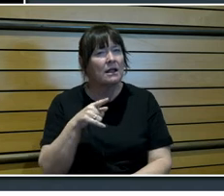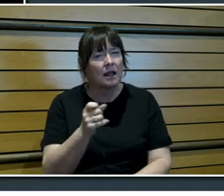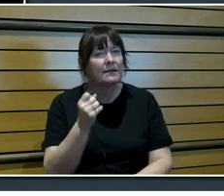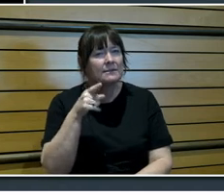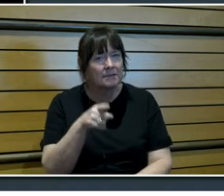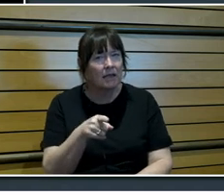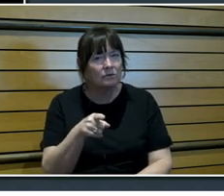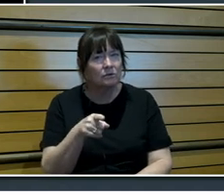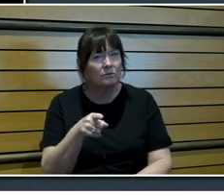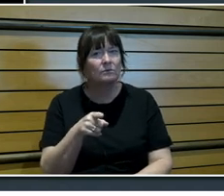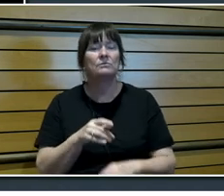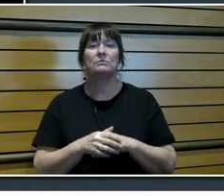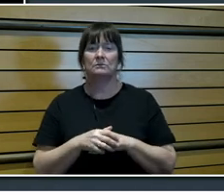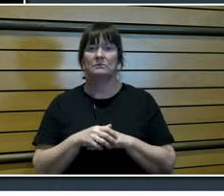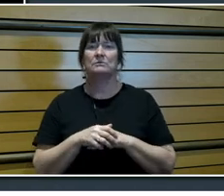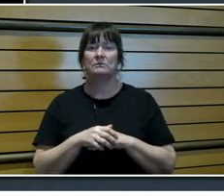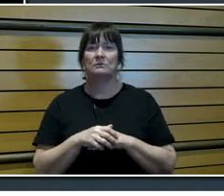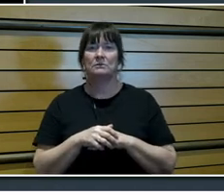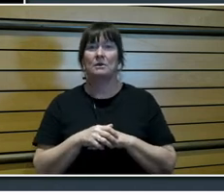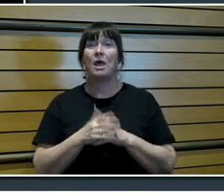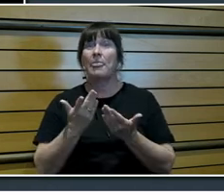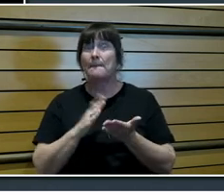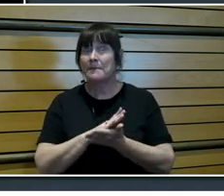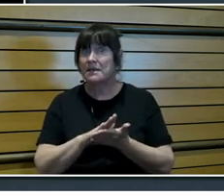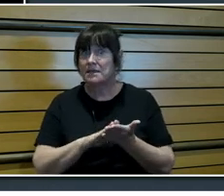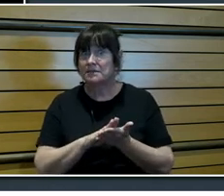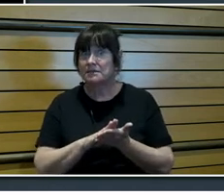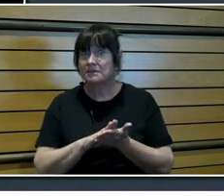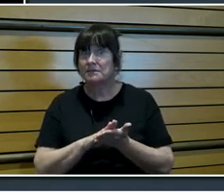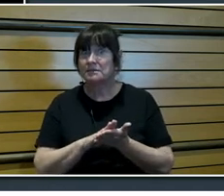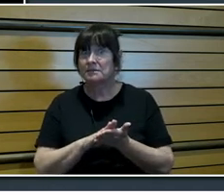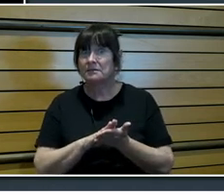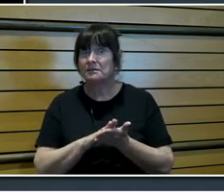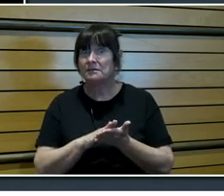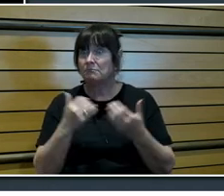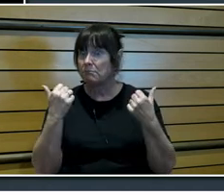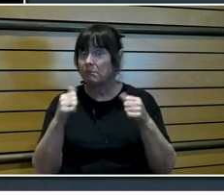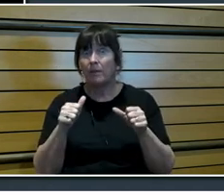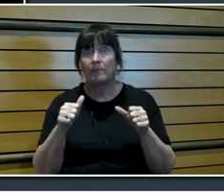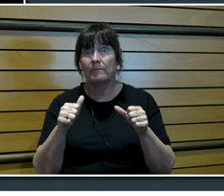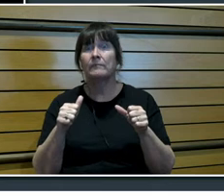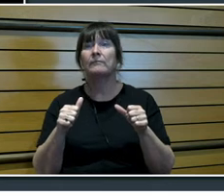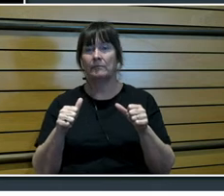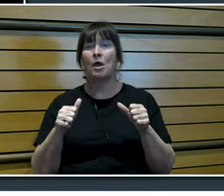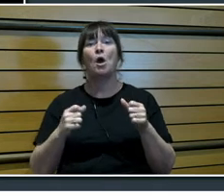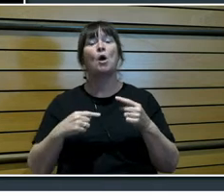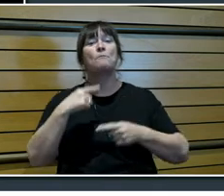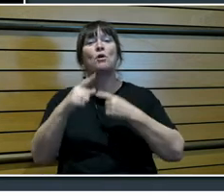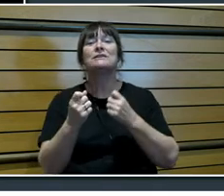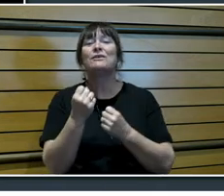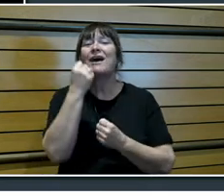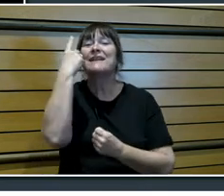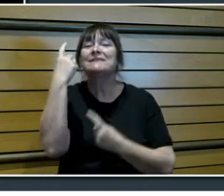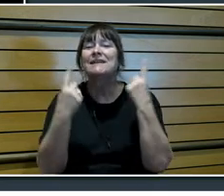What does that lead to? That leads to the process of understanding each